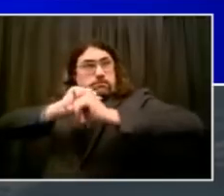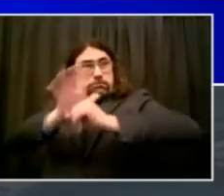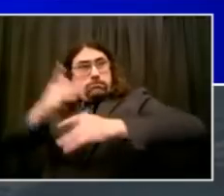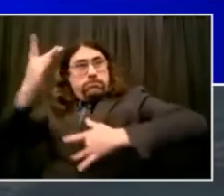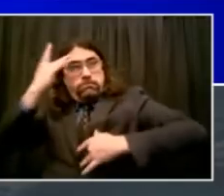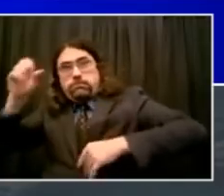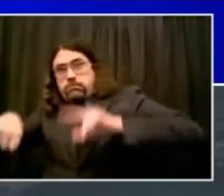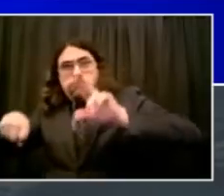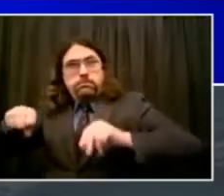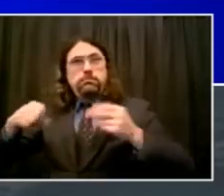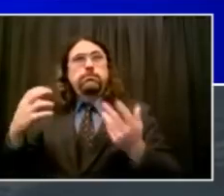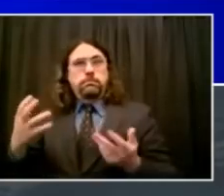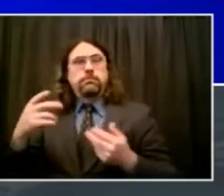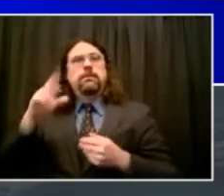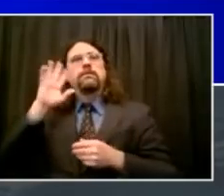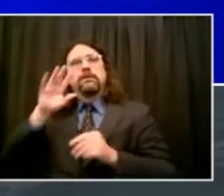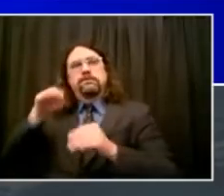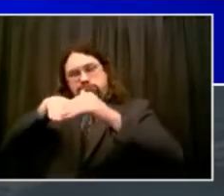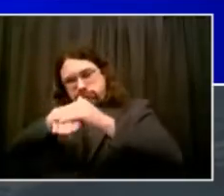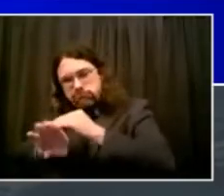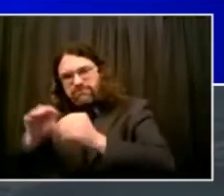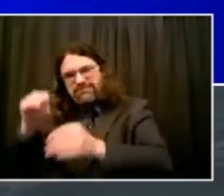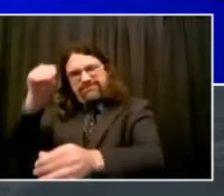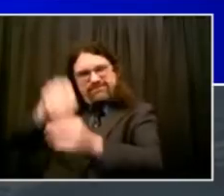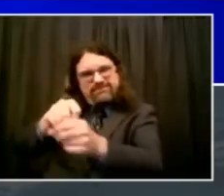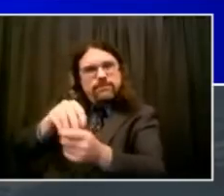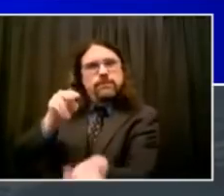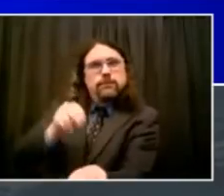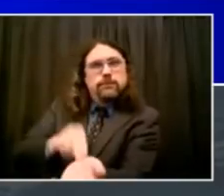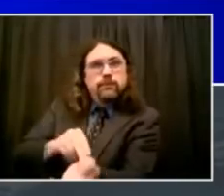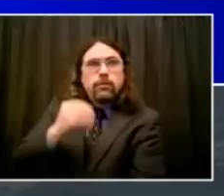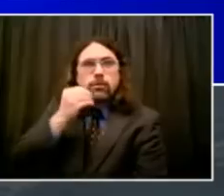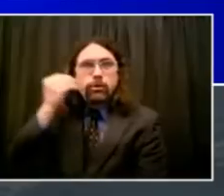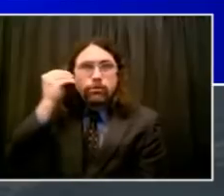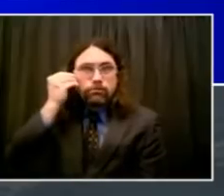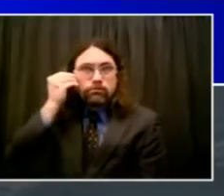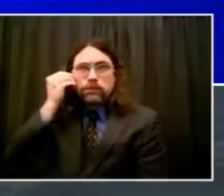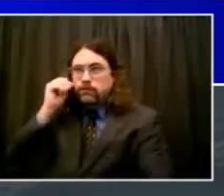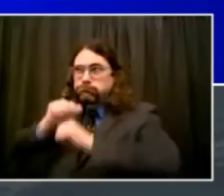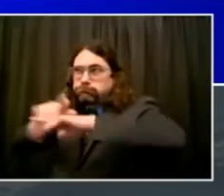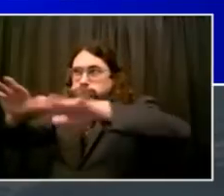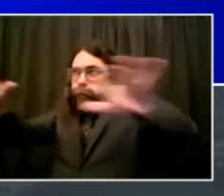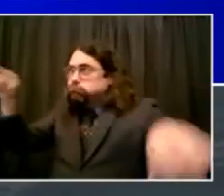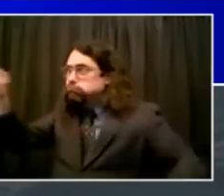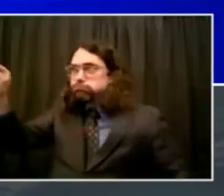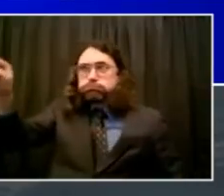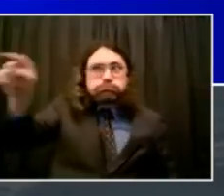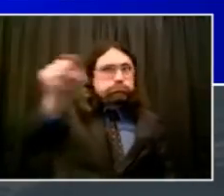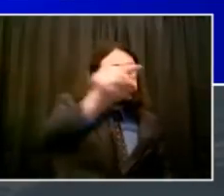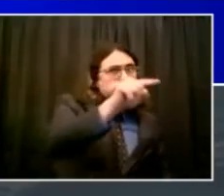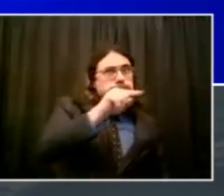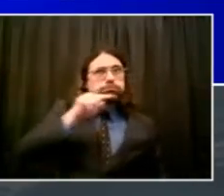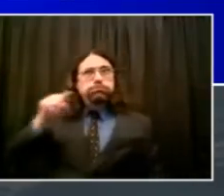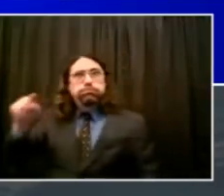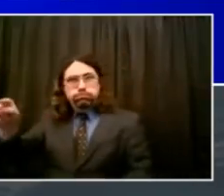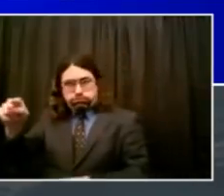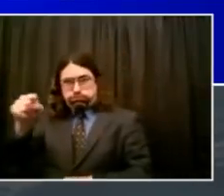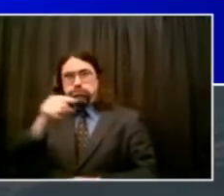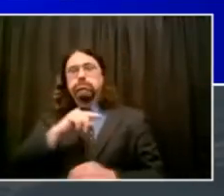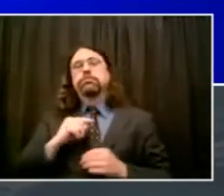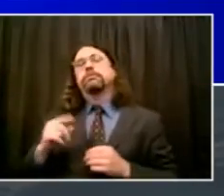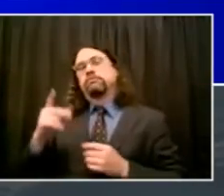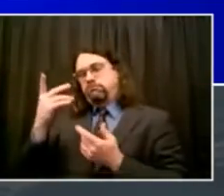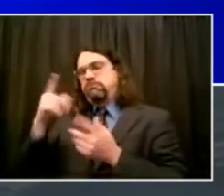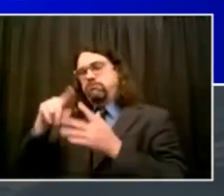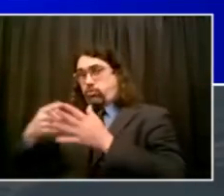We're working with a lab to do the processing, so this will be a dedicated effort focused on the nursing homes, all 169